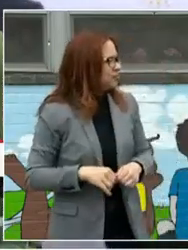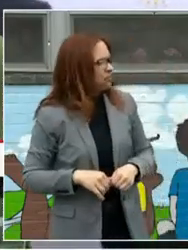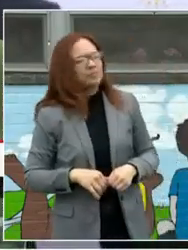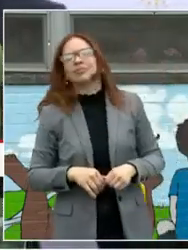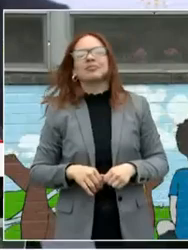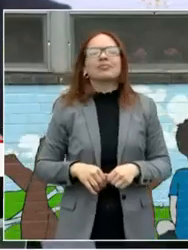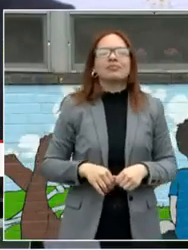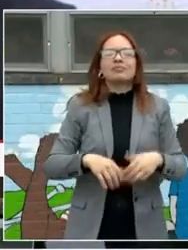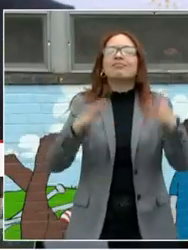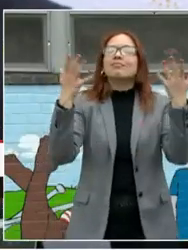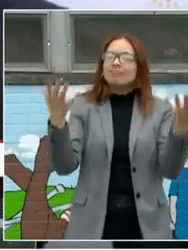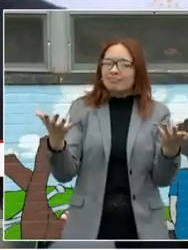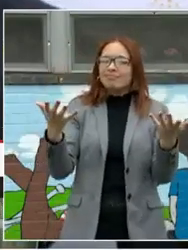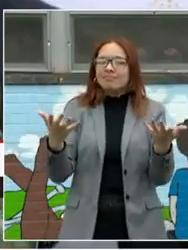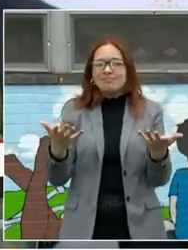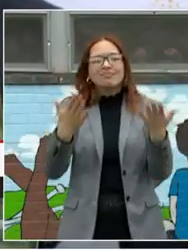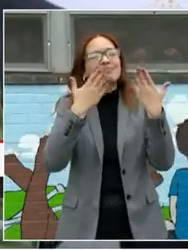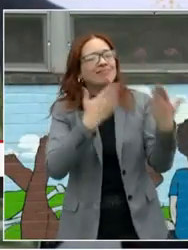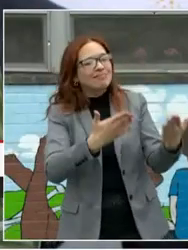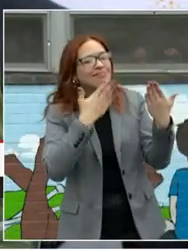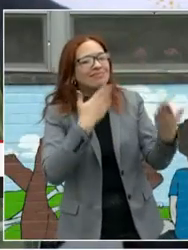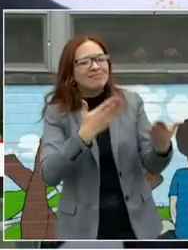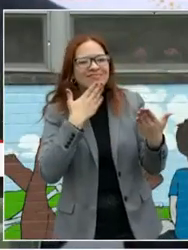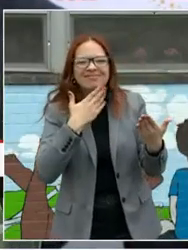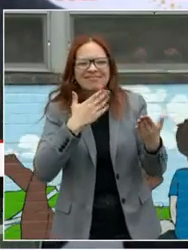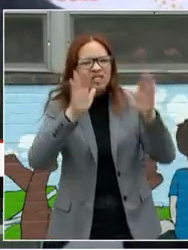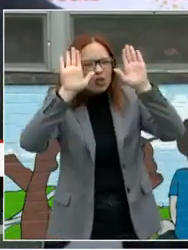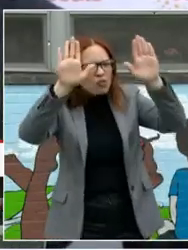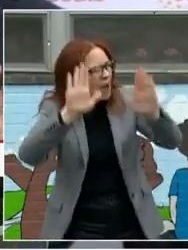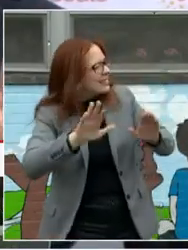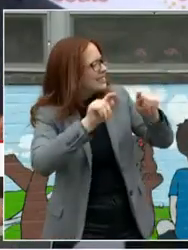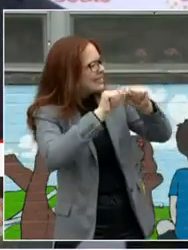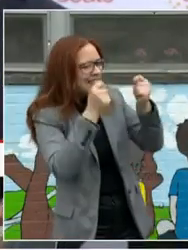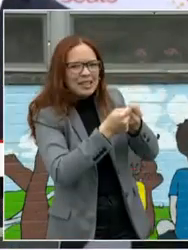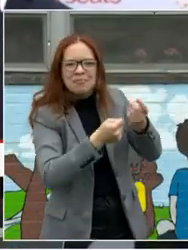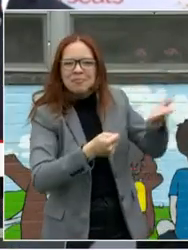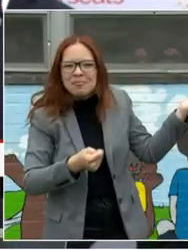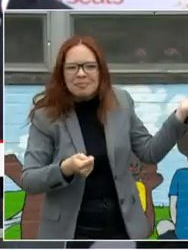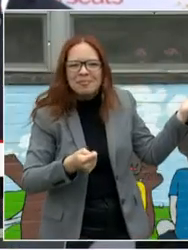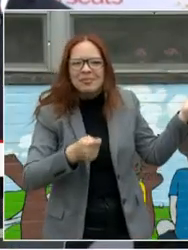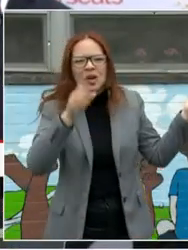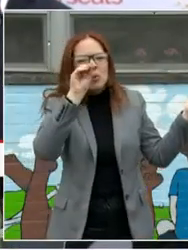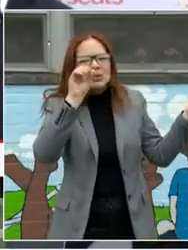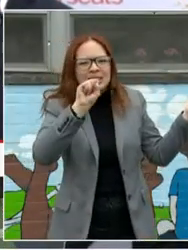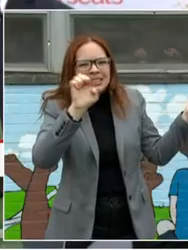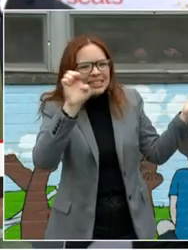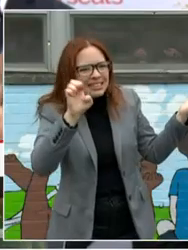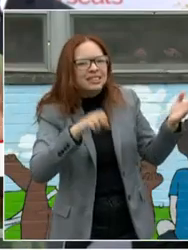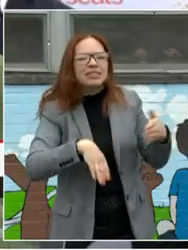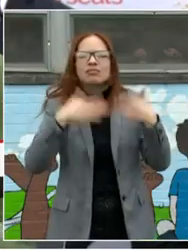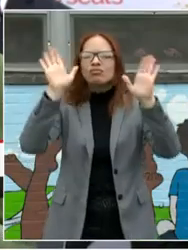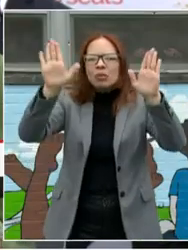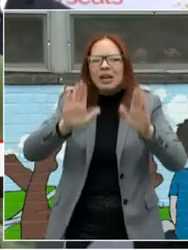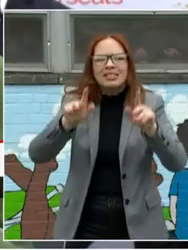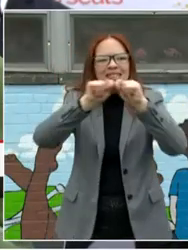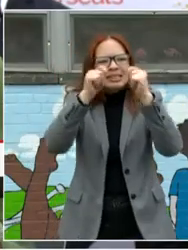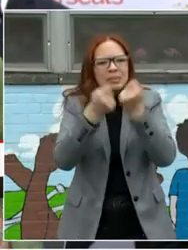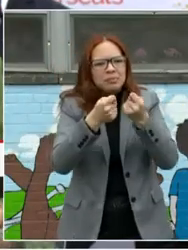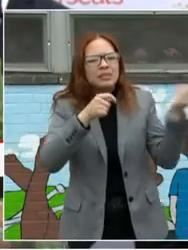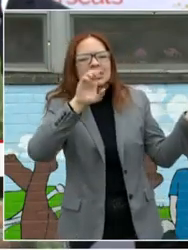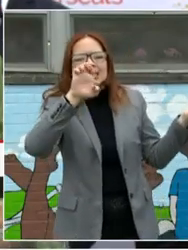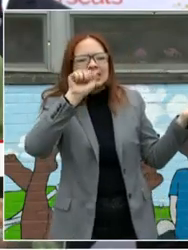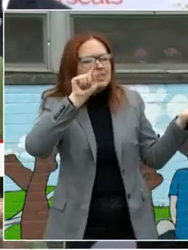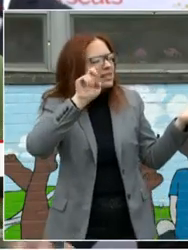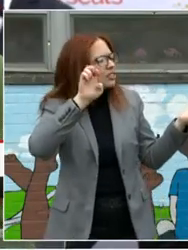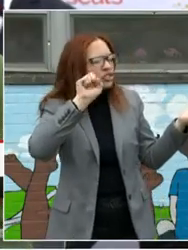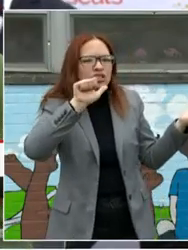Okay. Thank you to a great team, our great OSSI team, the great Easter Seals team, and our great